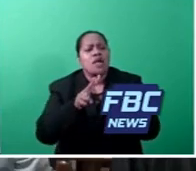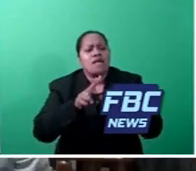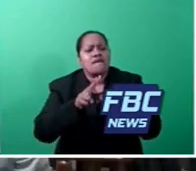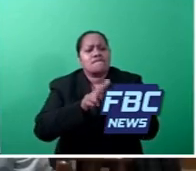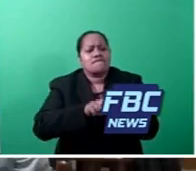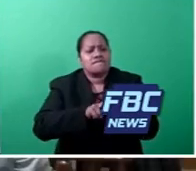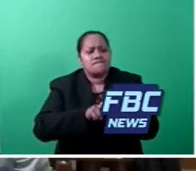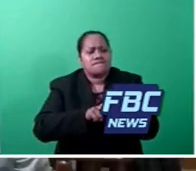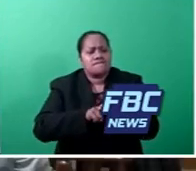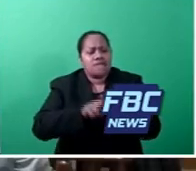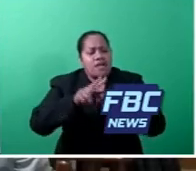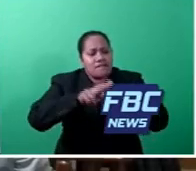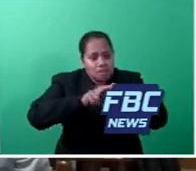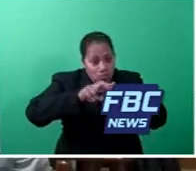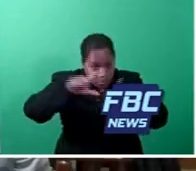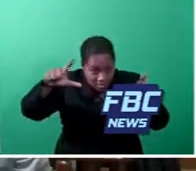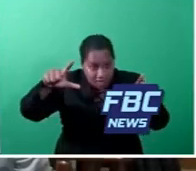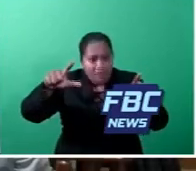know that,